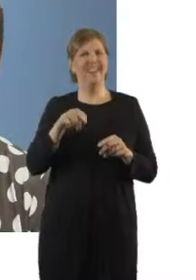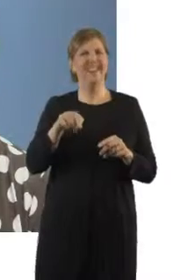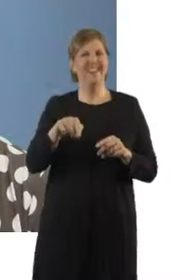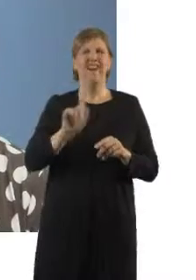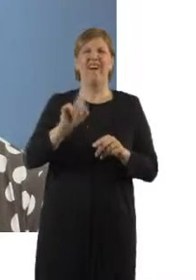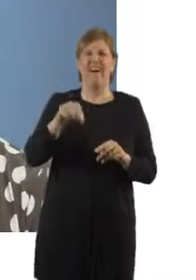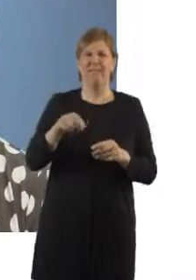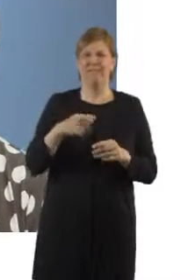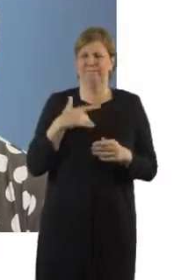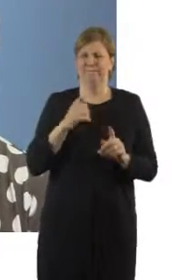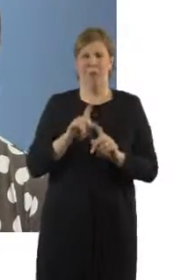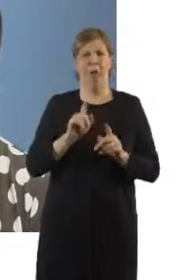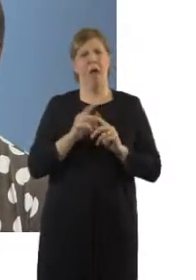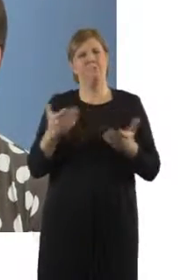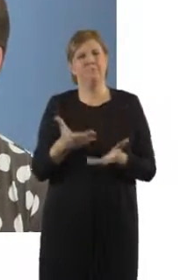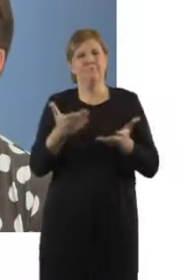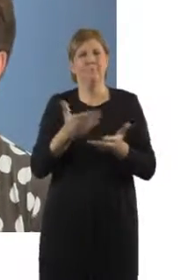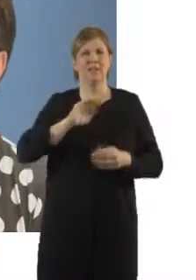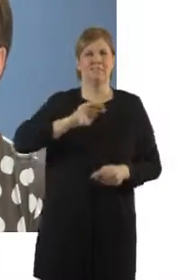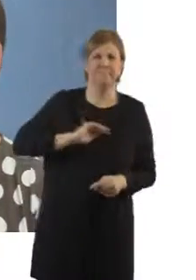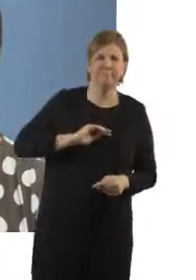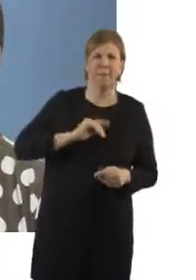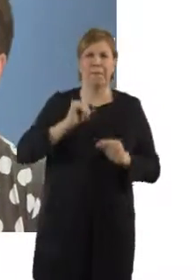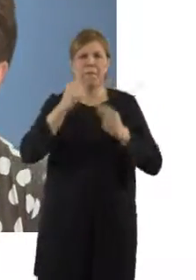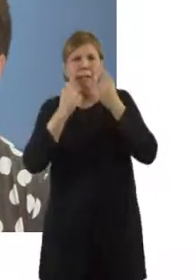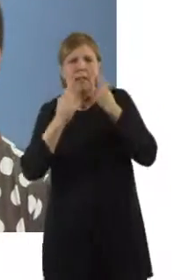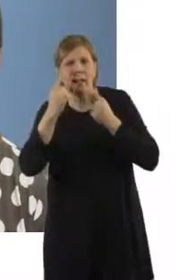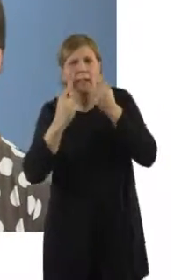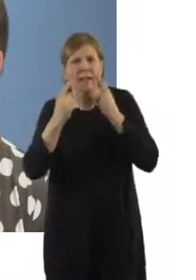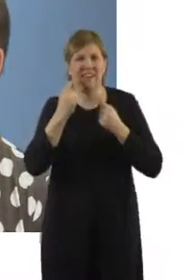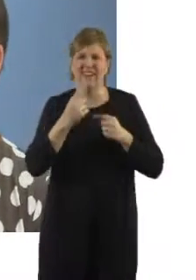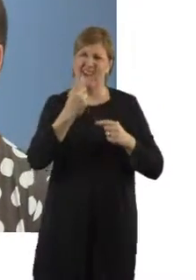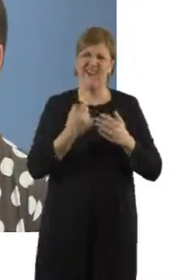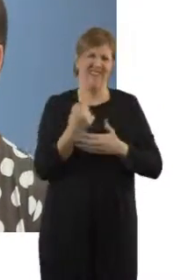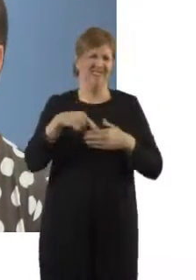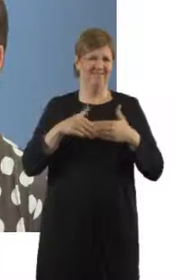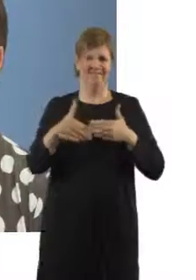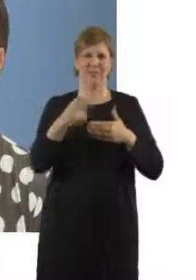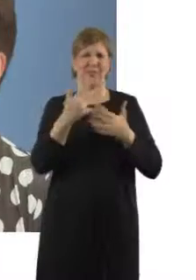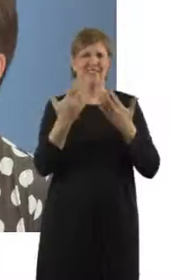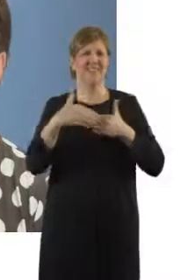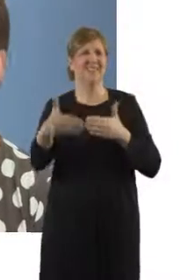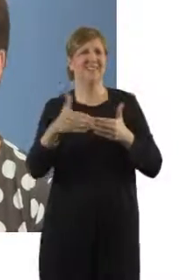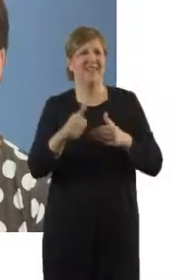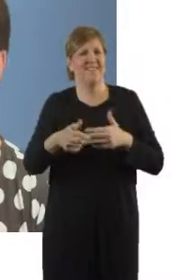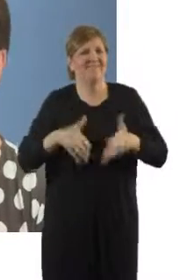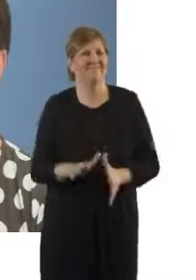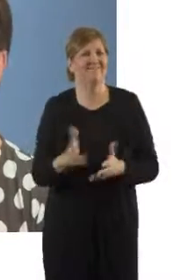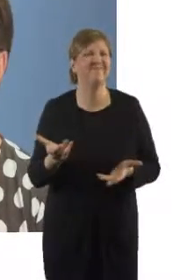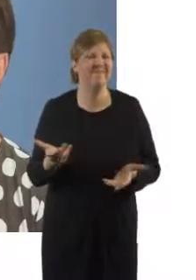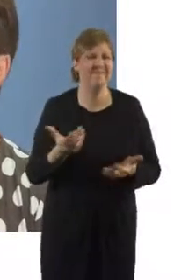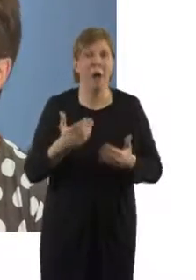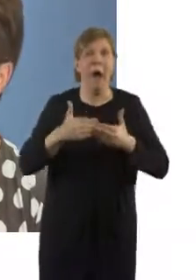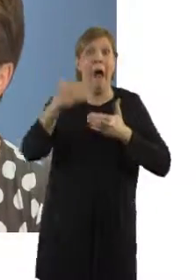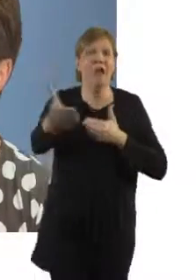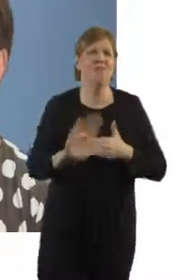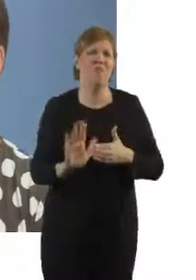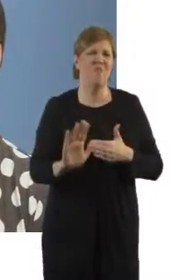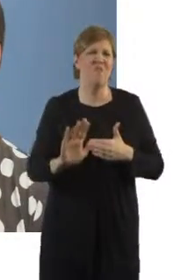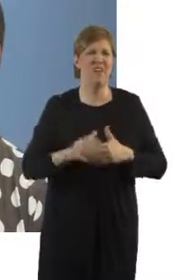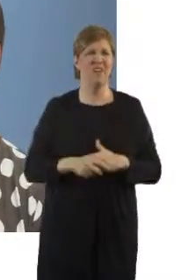describe feelings of mild depression and tearfulness, and this normally kicks in about 2 to 3 days after the birth, and it doesn't last very long. But it